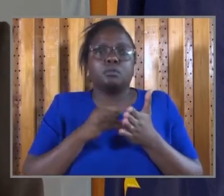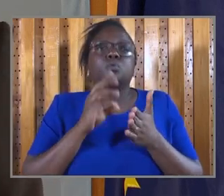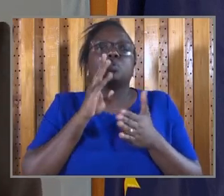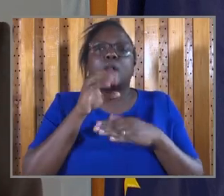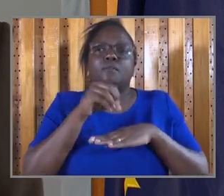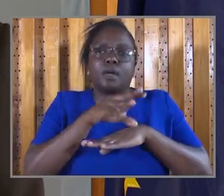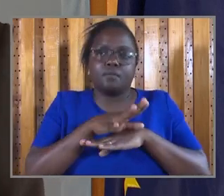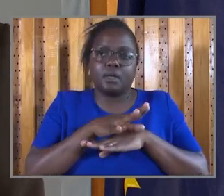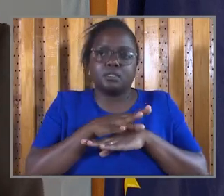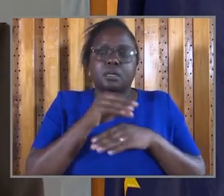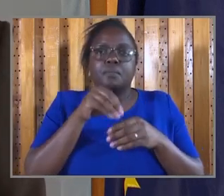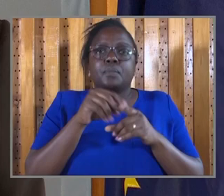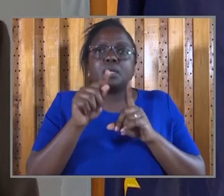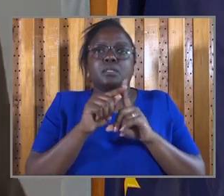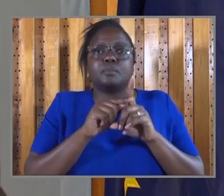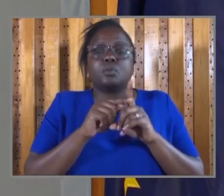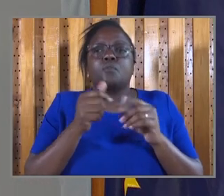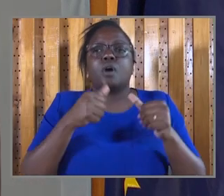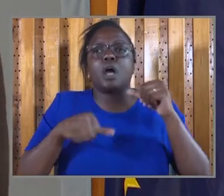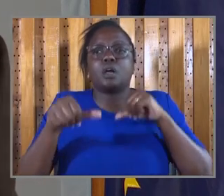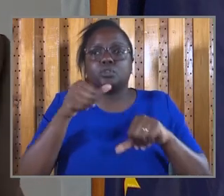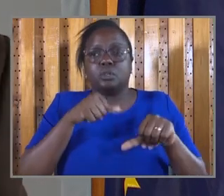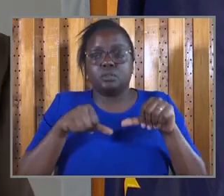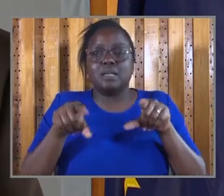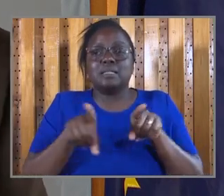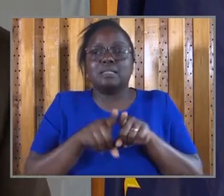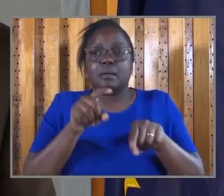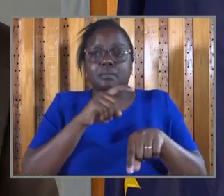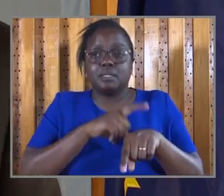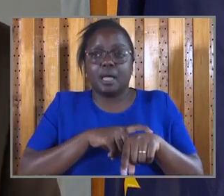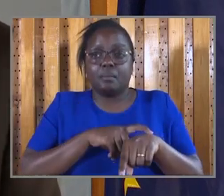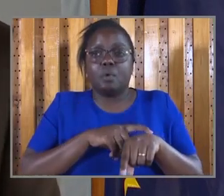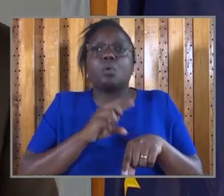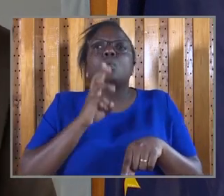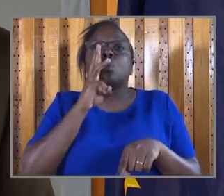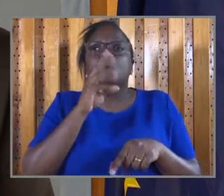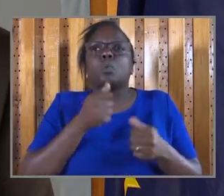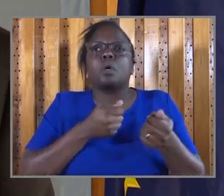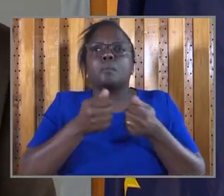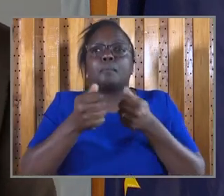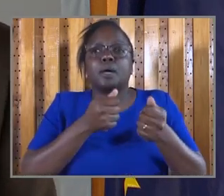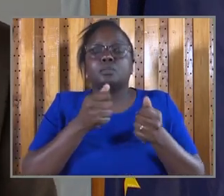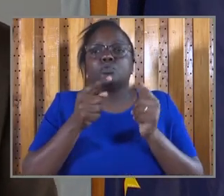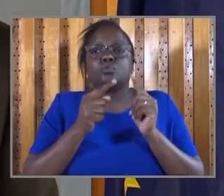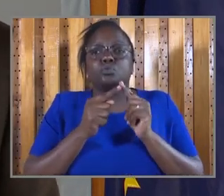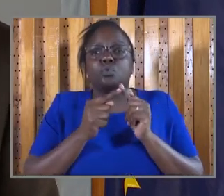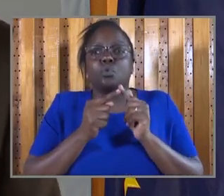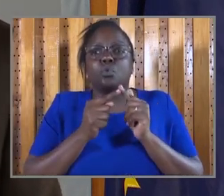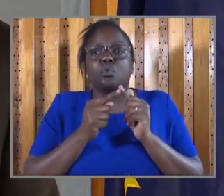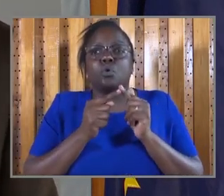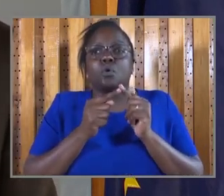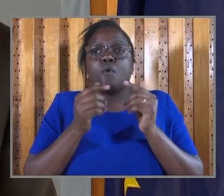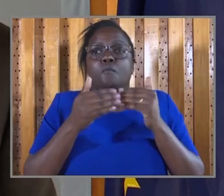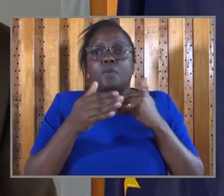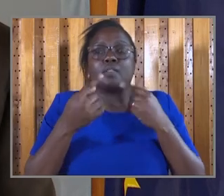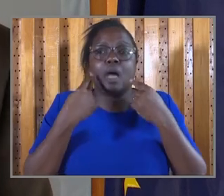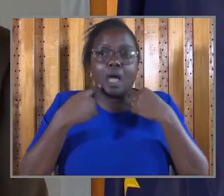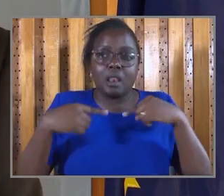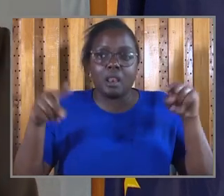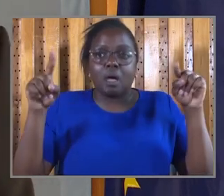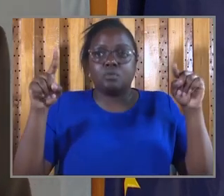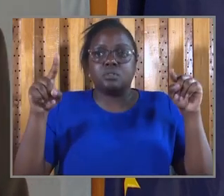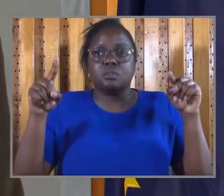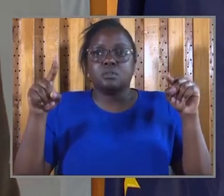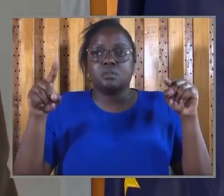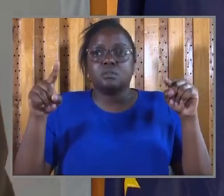effect in terms of climate action, and yet at the same time, we will manage to even further enhance